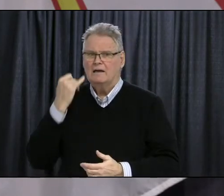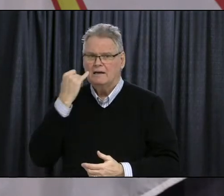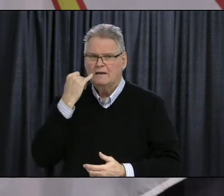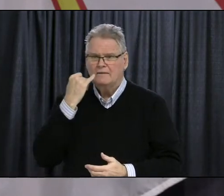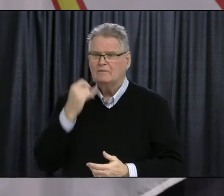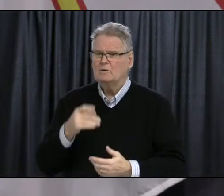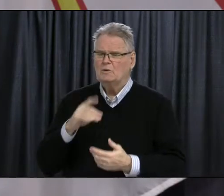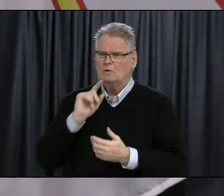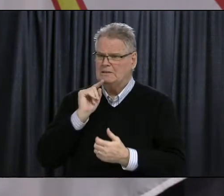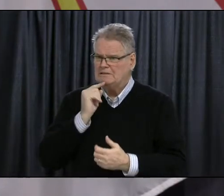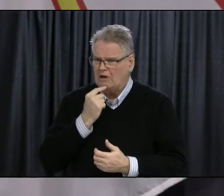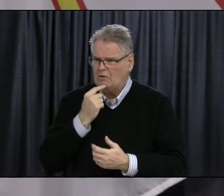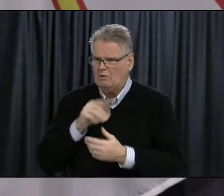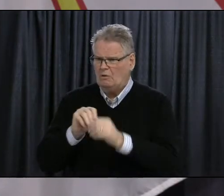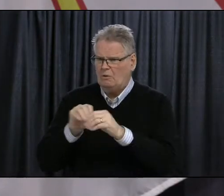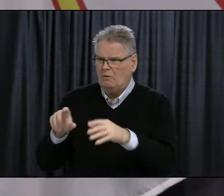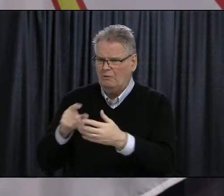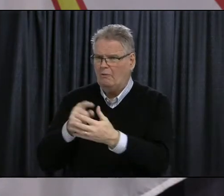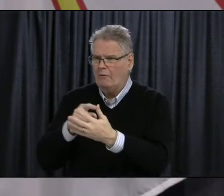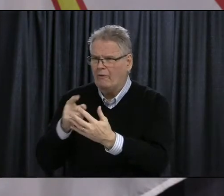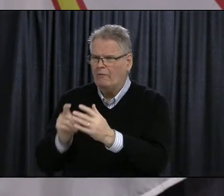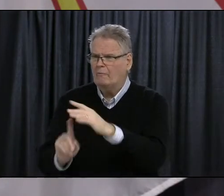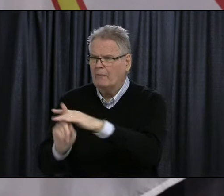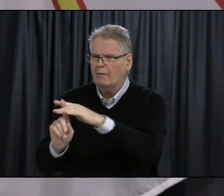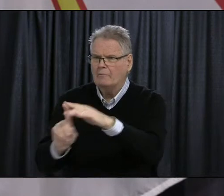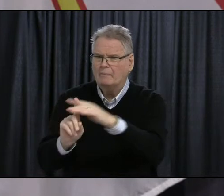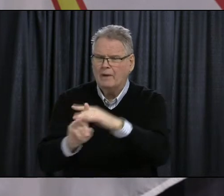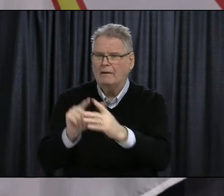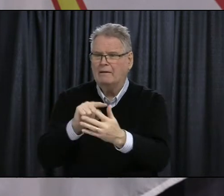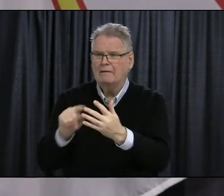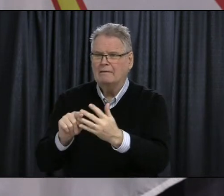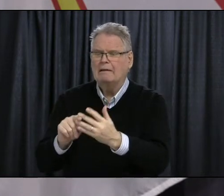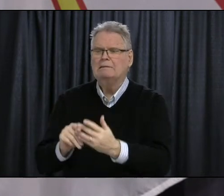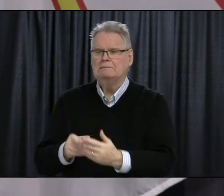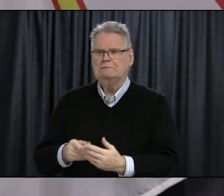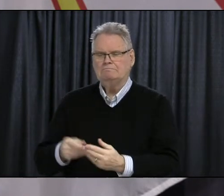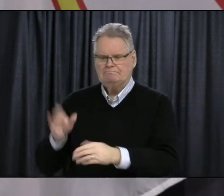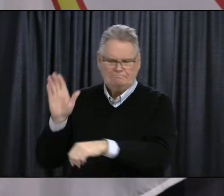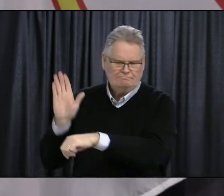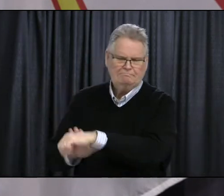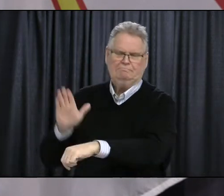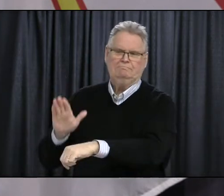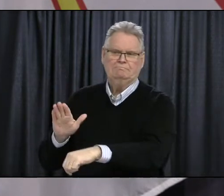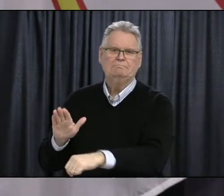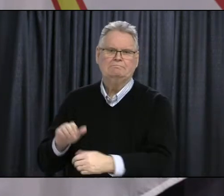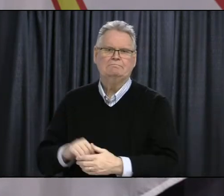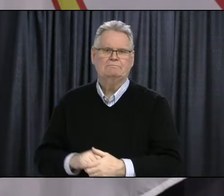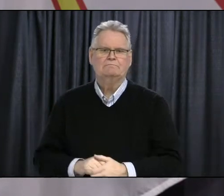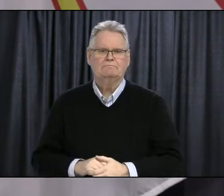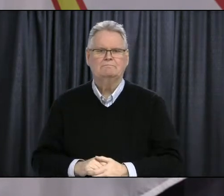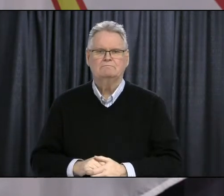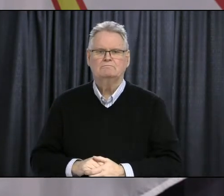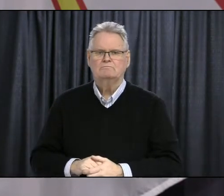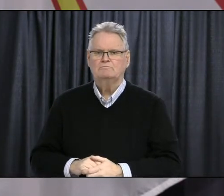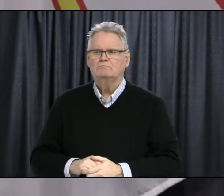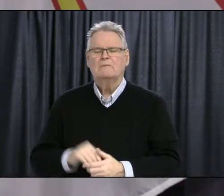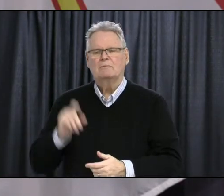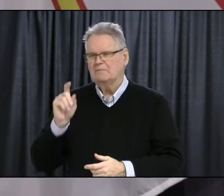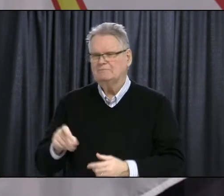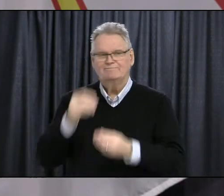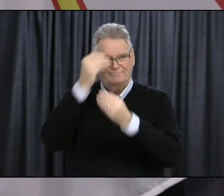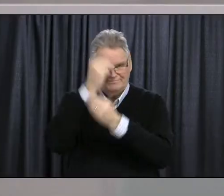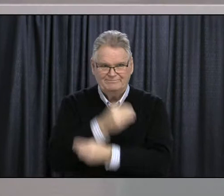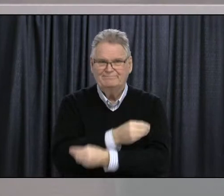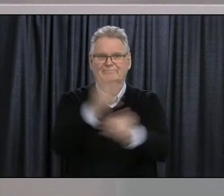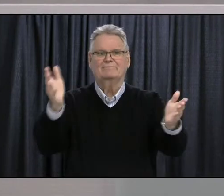each situation. You have to make that risk assessment based on the information that you get from the case.